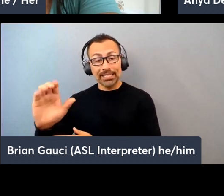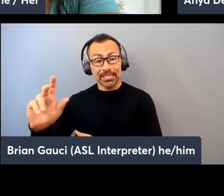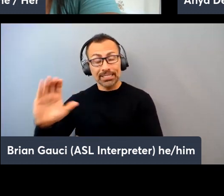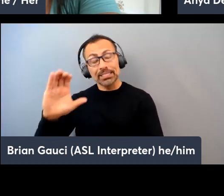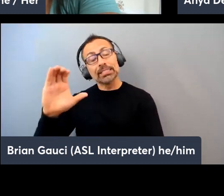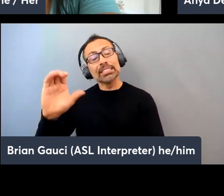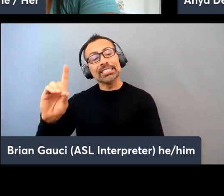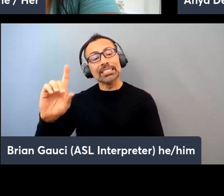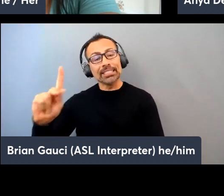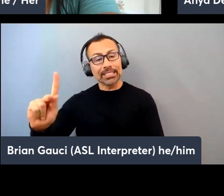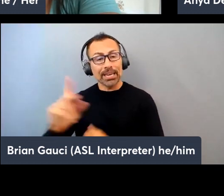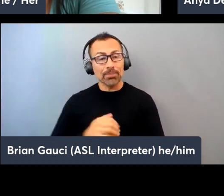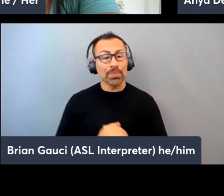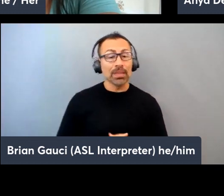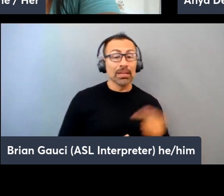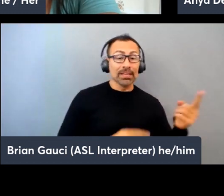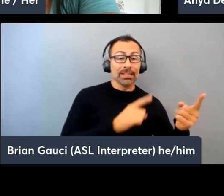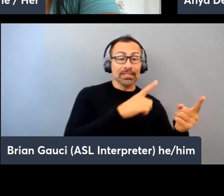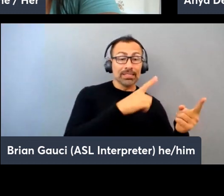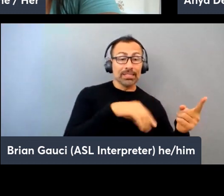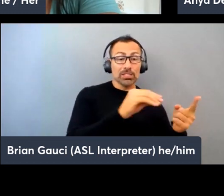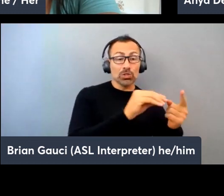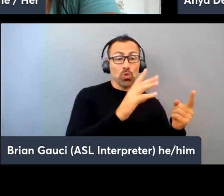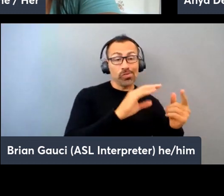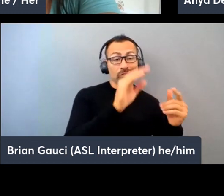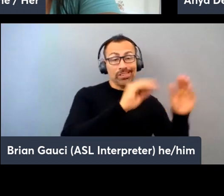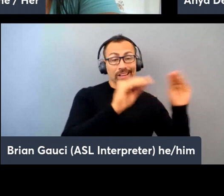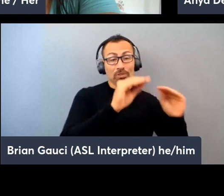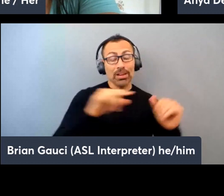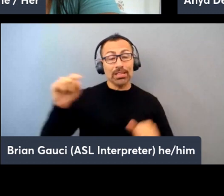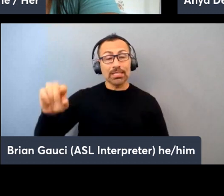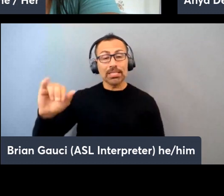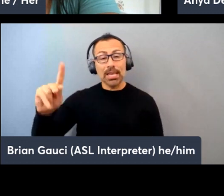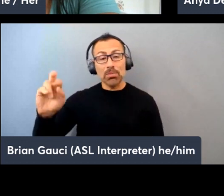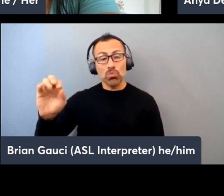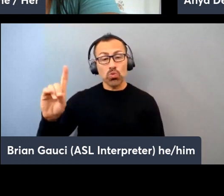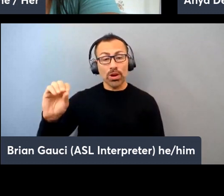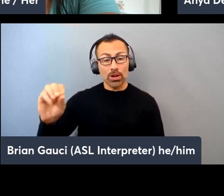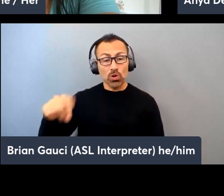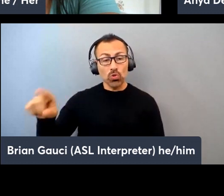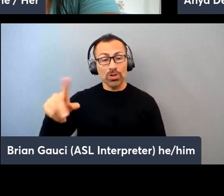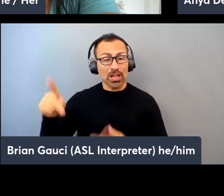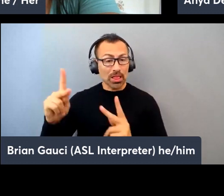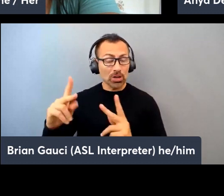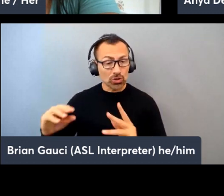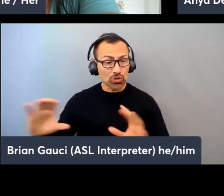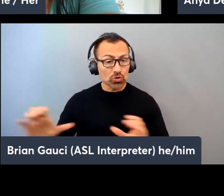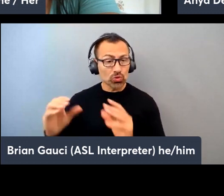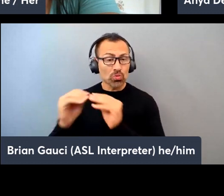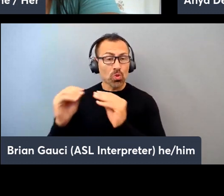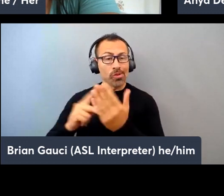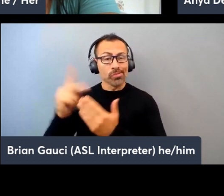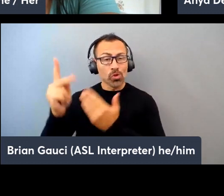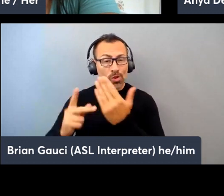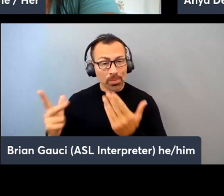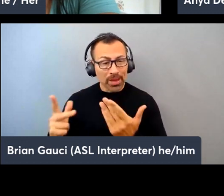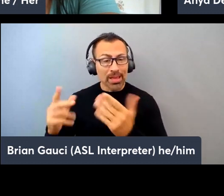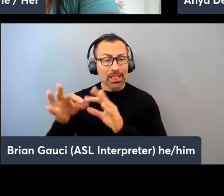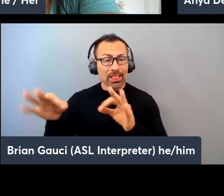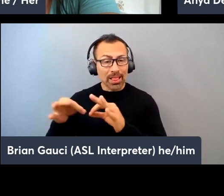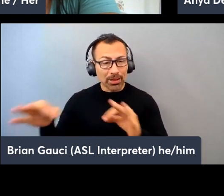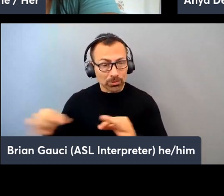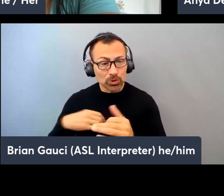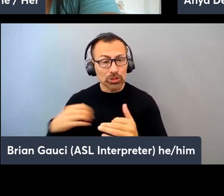IAC, and CDK is an imperative style in which lets you do programming language constructs, and which